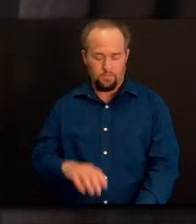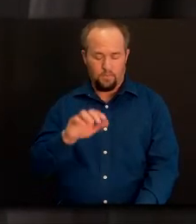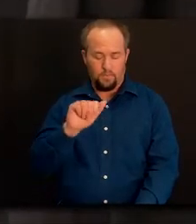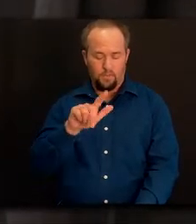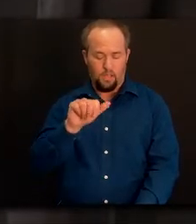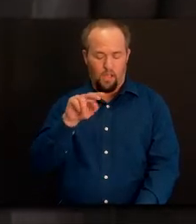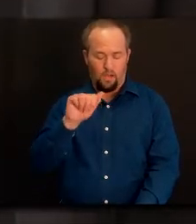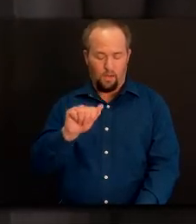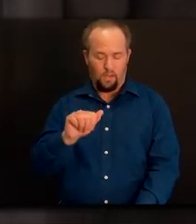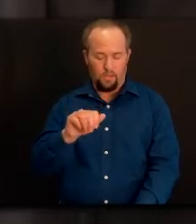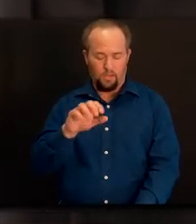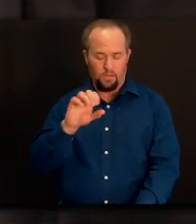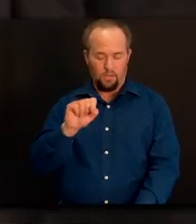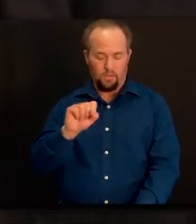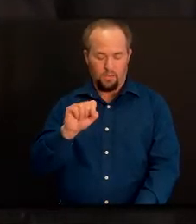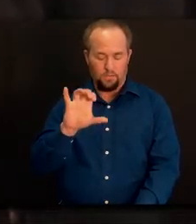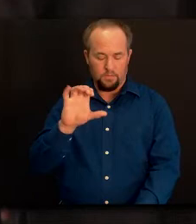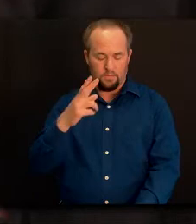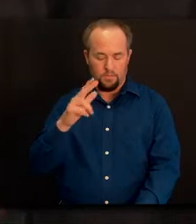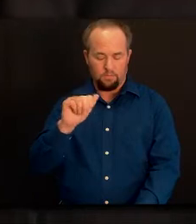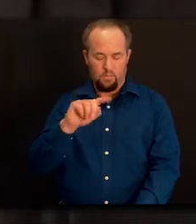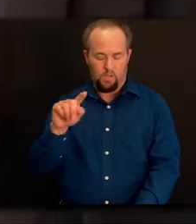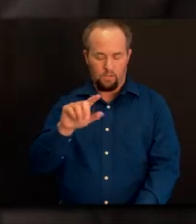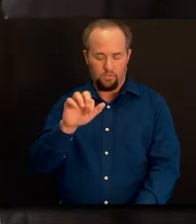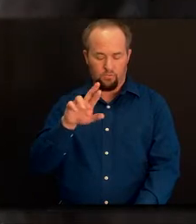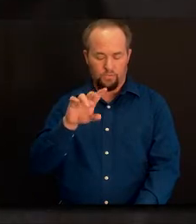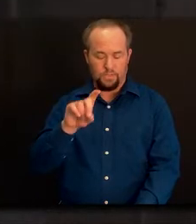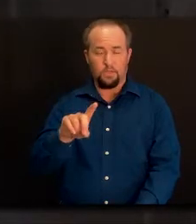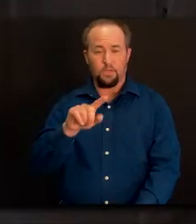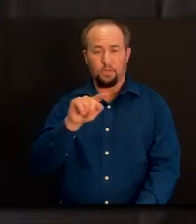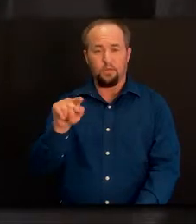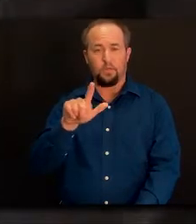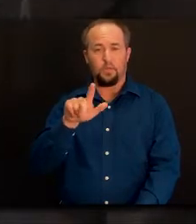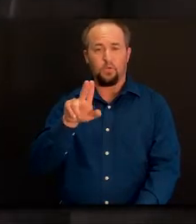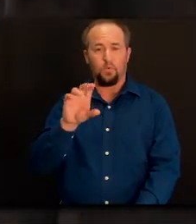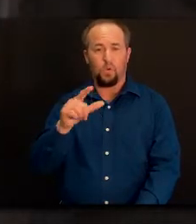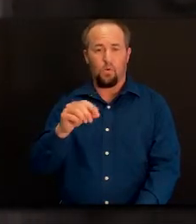Alana Isabel Shamazreed Lugo.